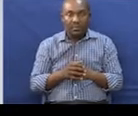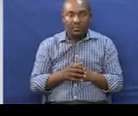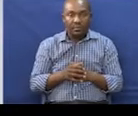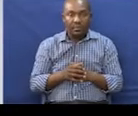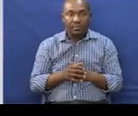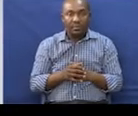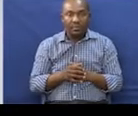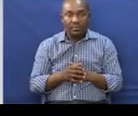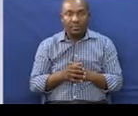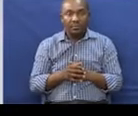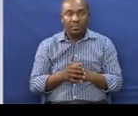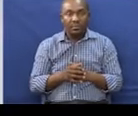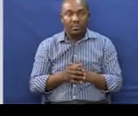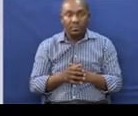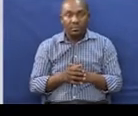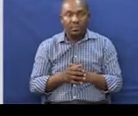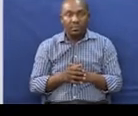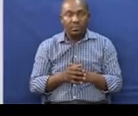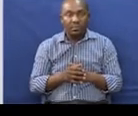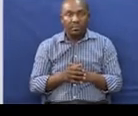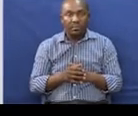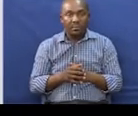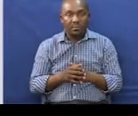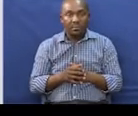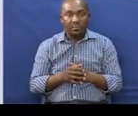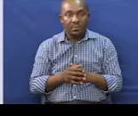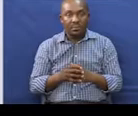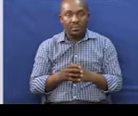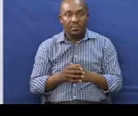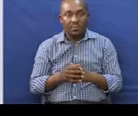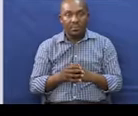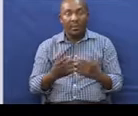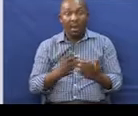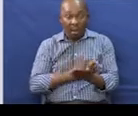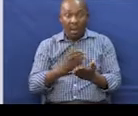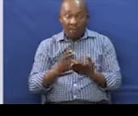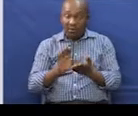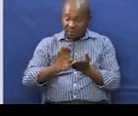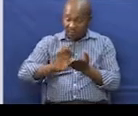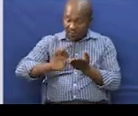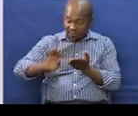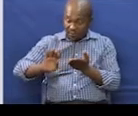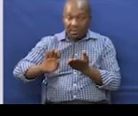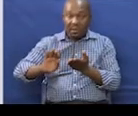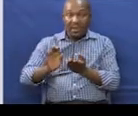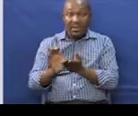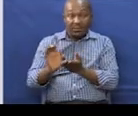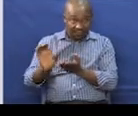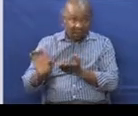The food sample is solution C. After specifying the food